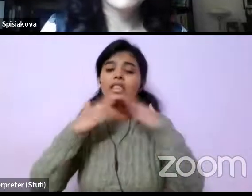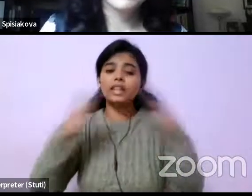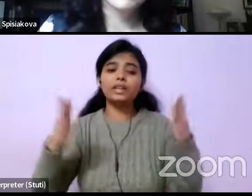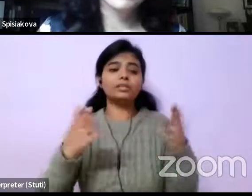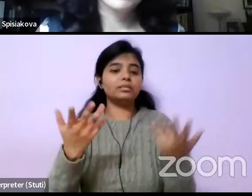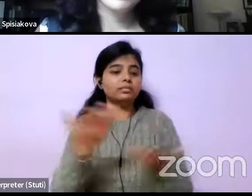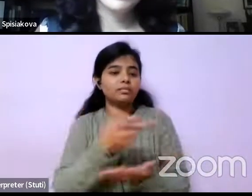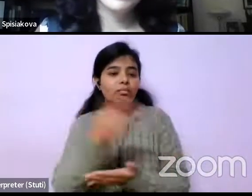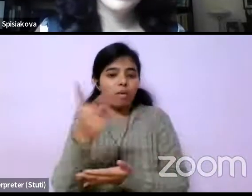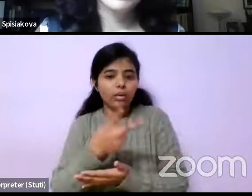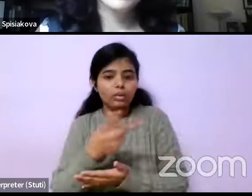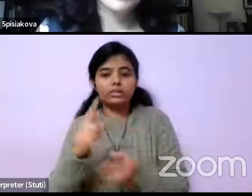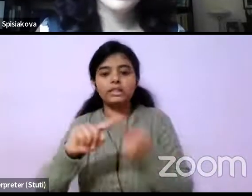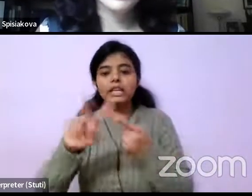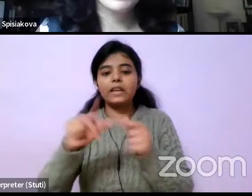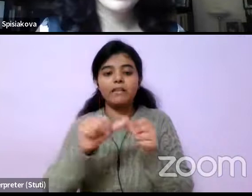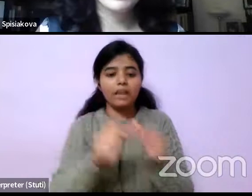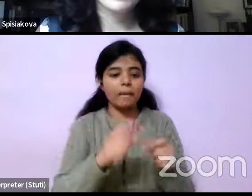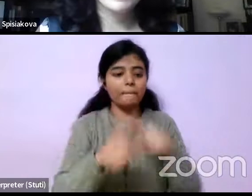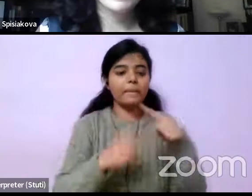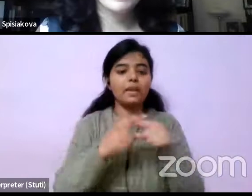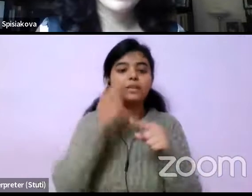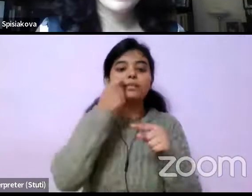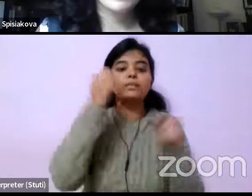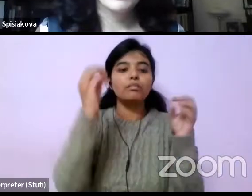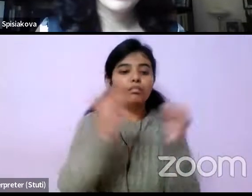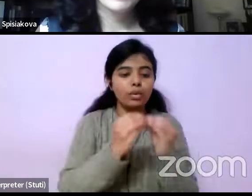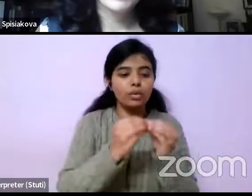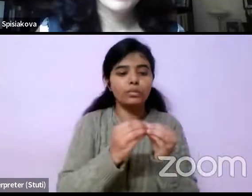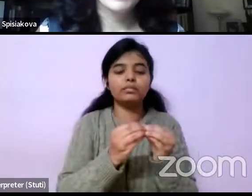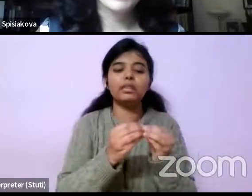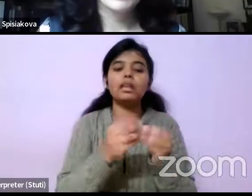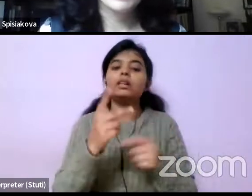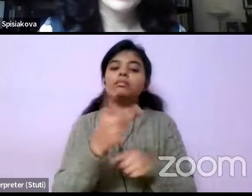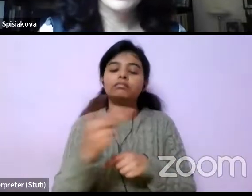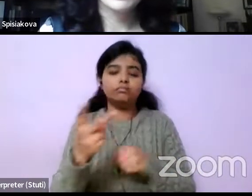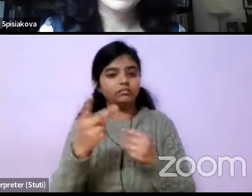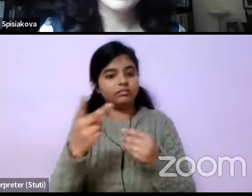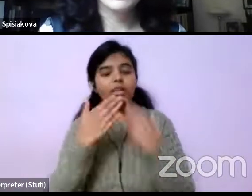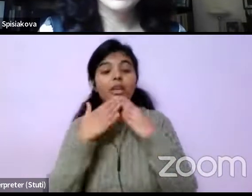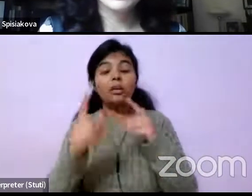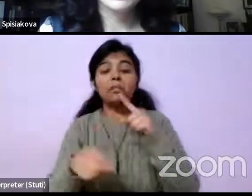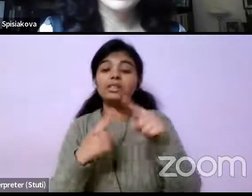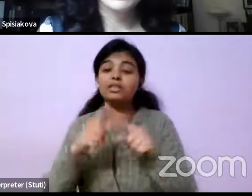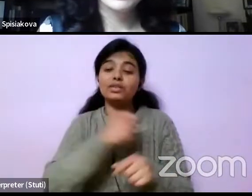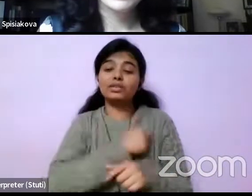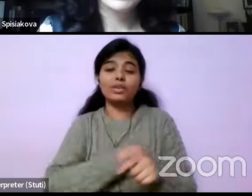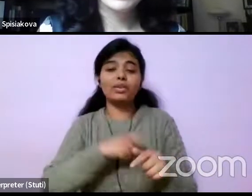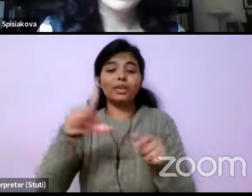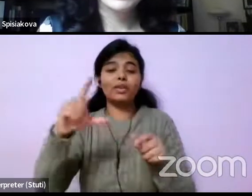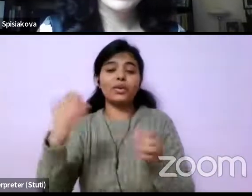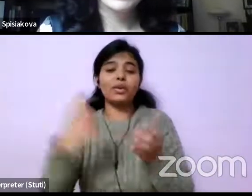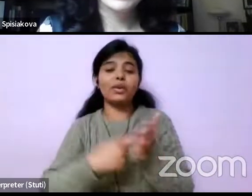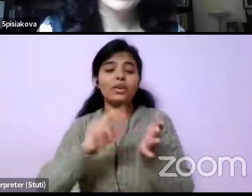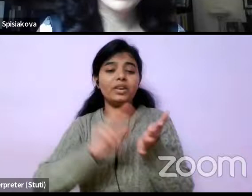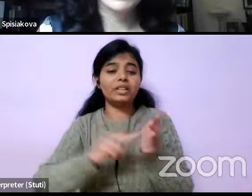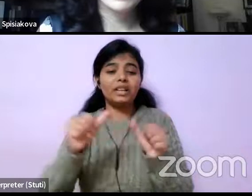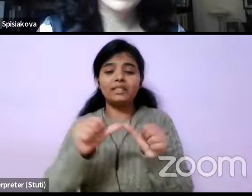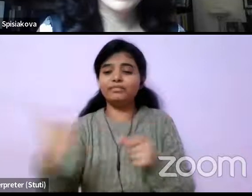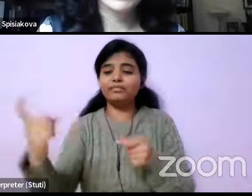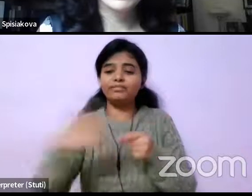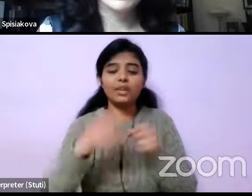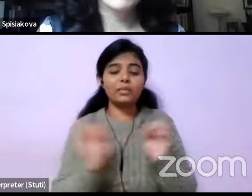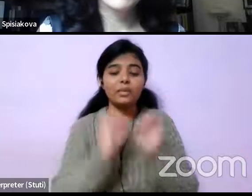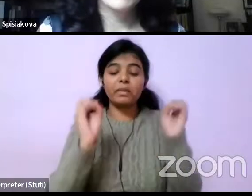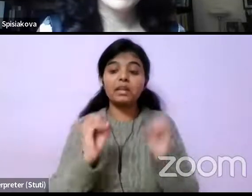interesting session, Eva and Boopathi. I'm really sorry that Lorna couldn't join us, but it was really a very